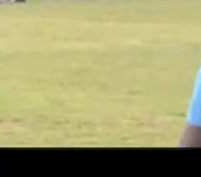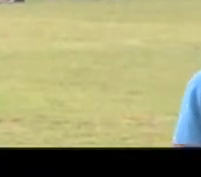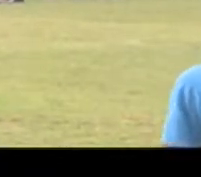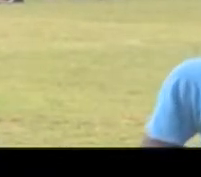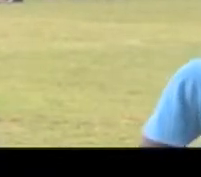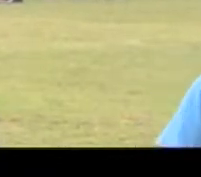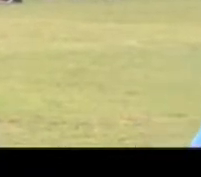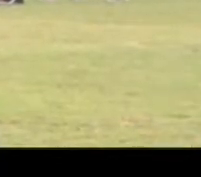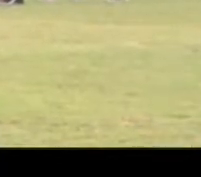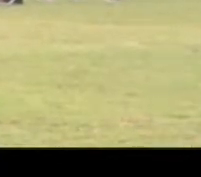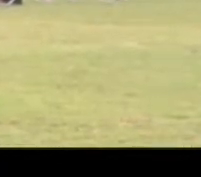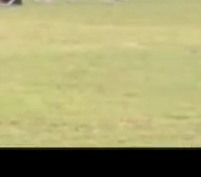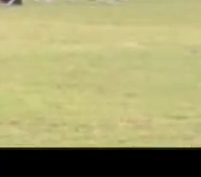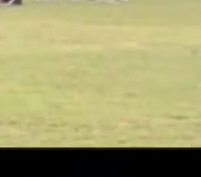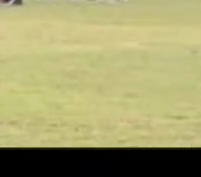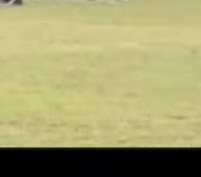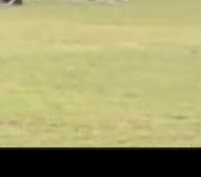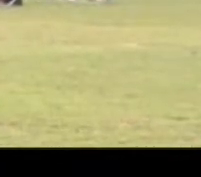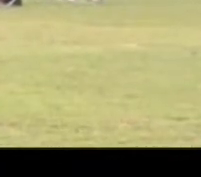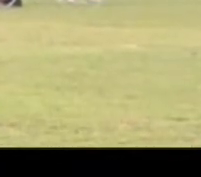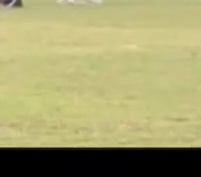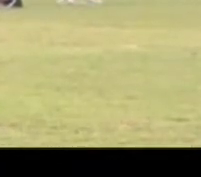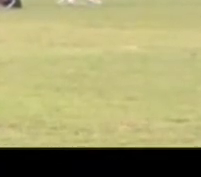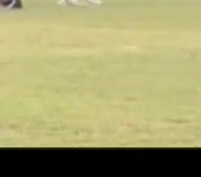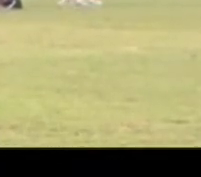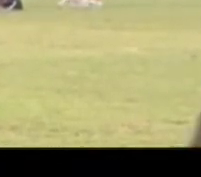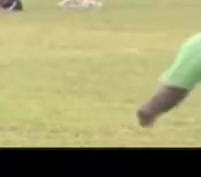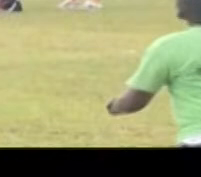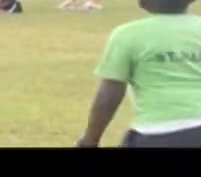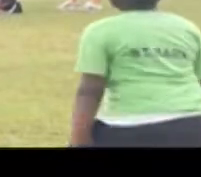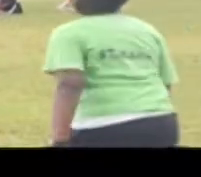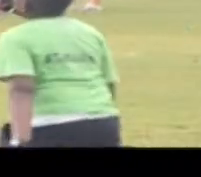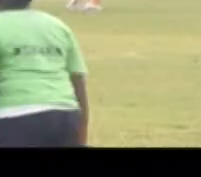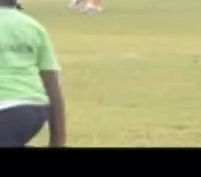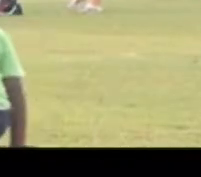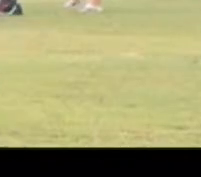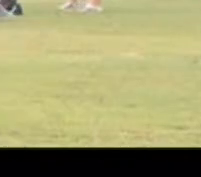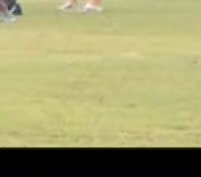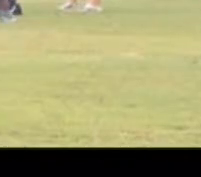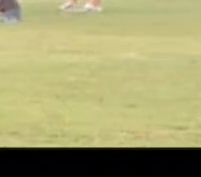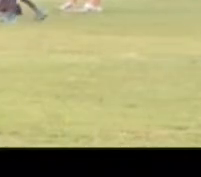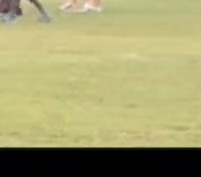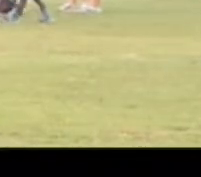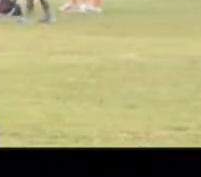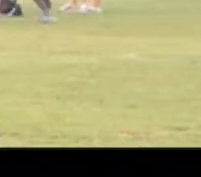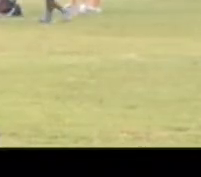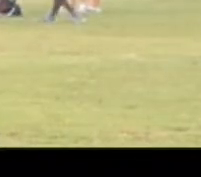rugby and make people happy. So that is why,